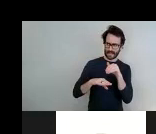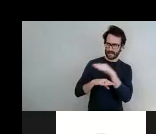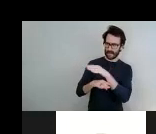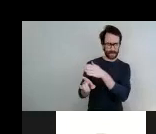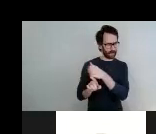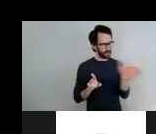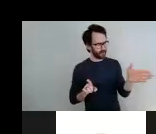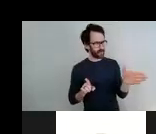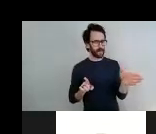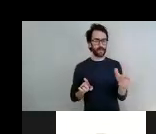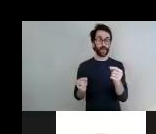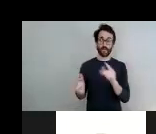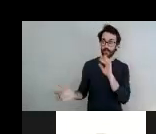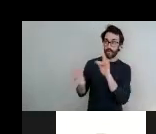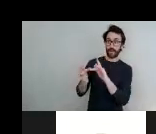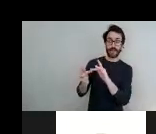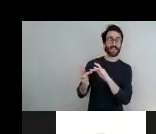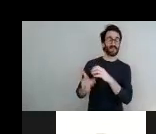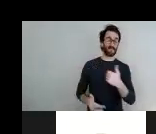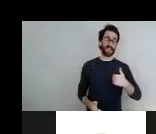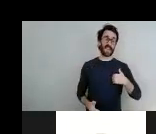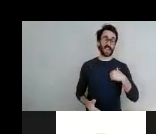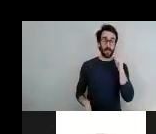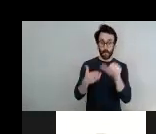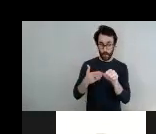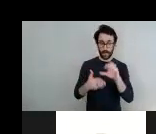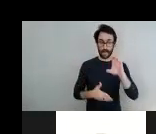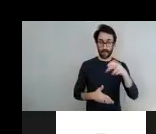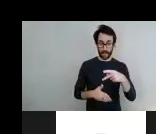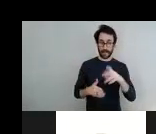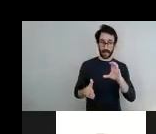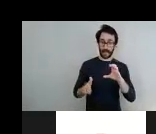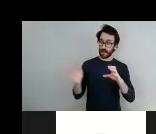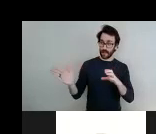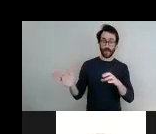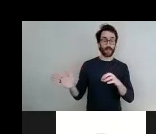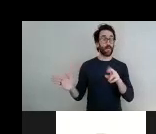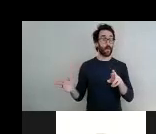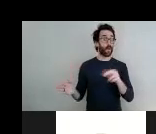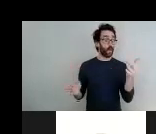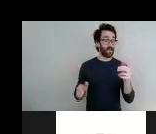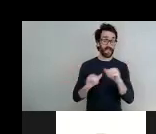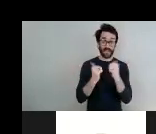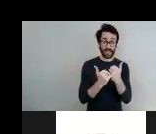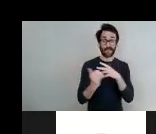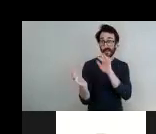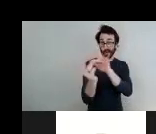Post. And notify the federal identity document issuing agencies for a couple of